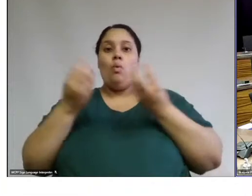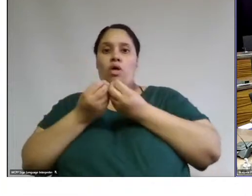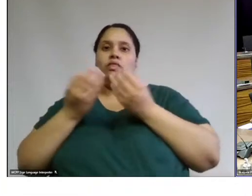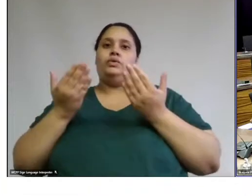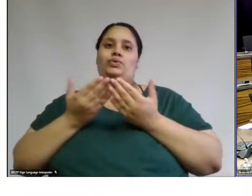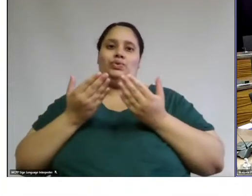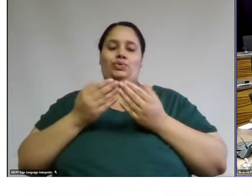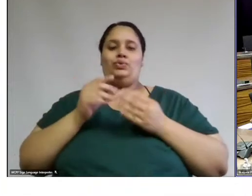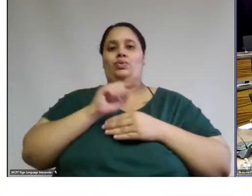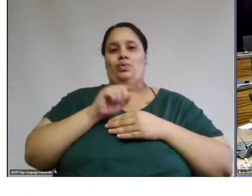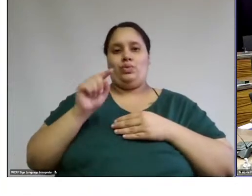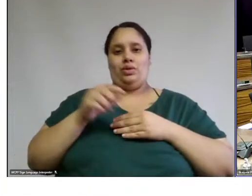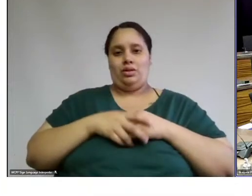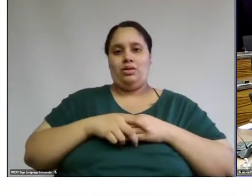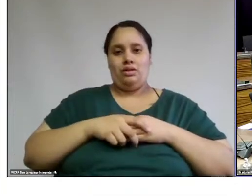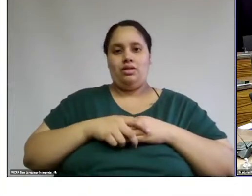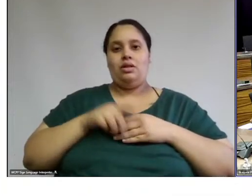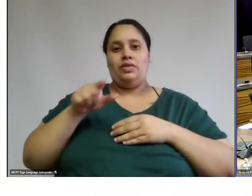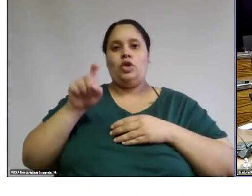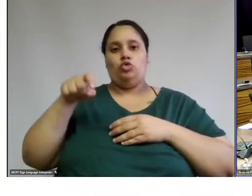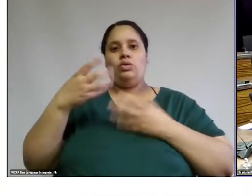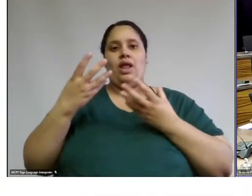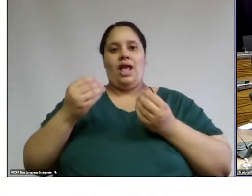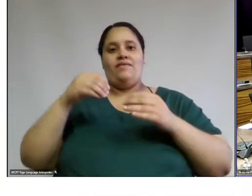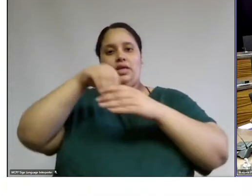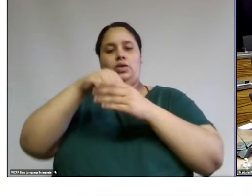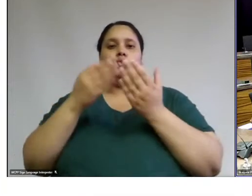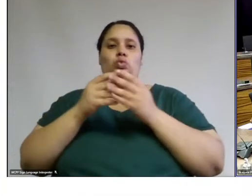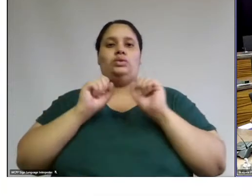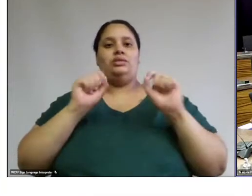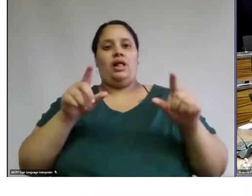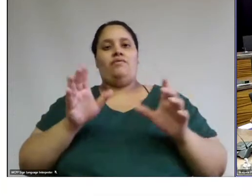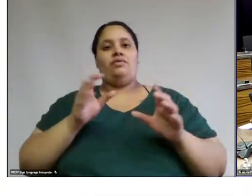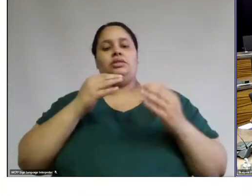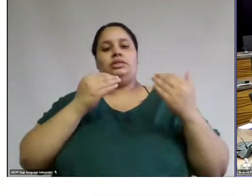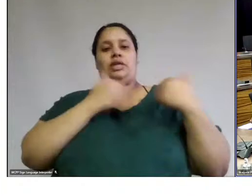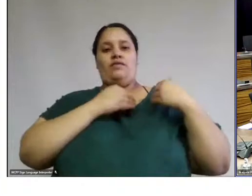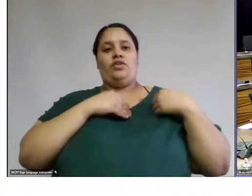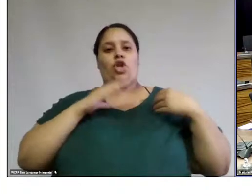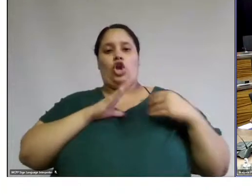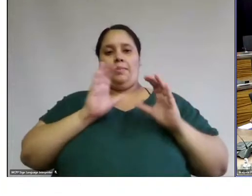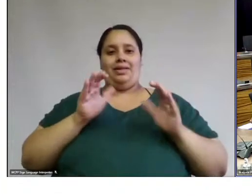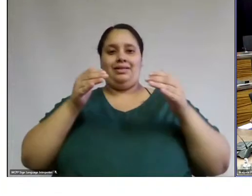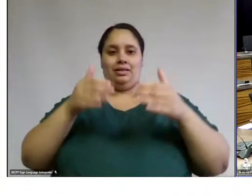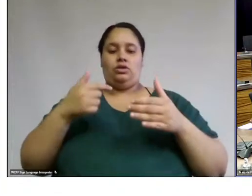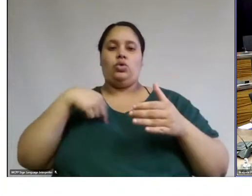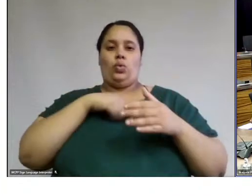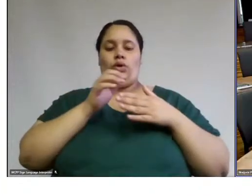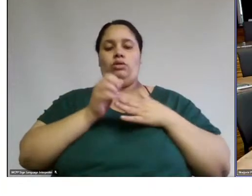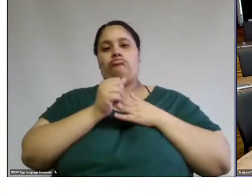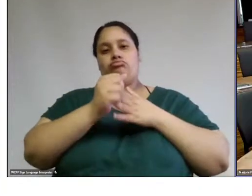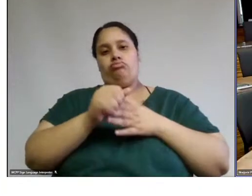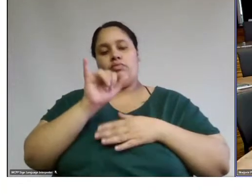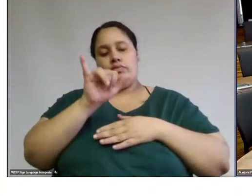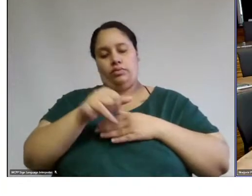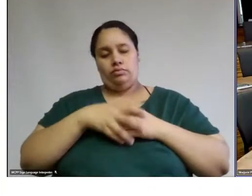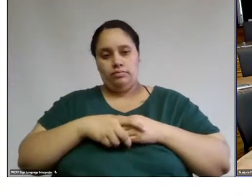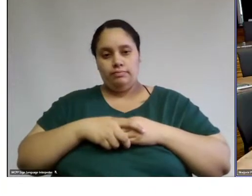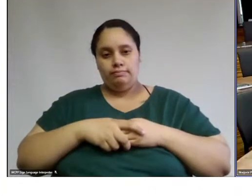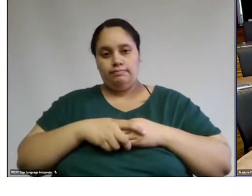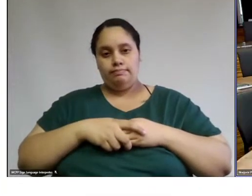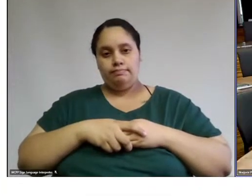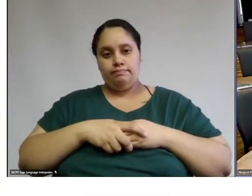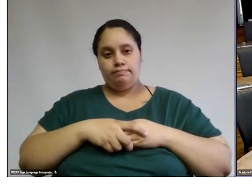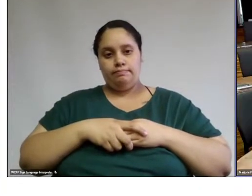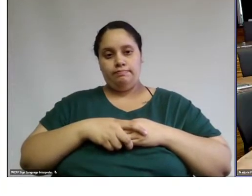have safety committees, and that's how we drive that. Then, as far as taking